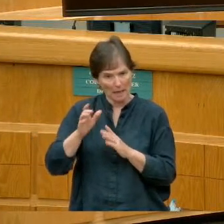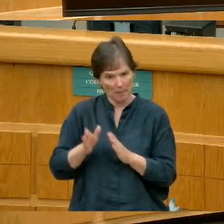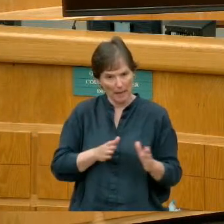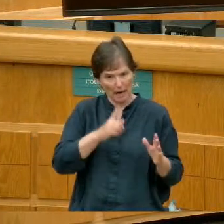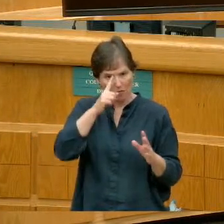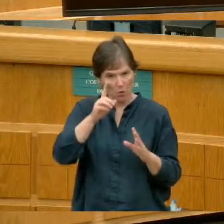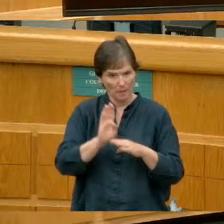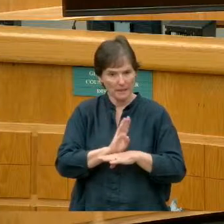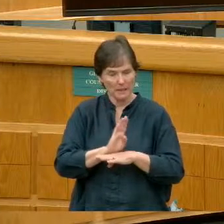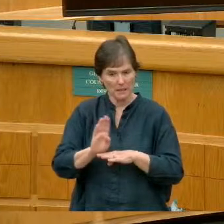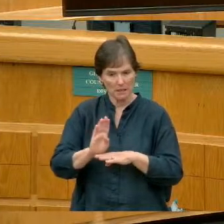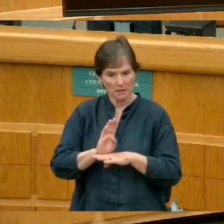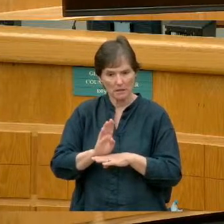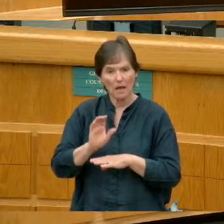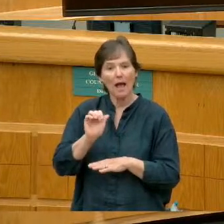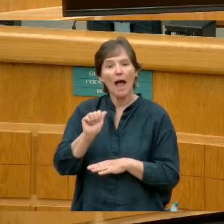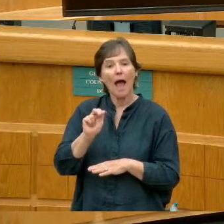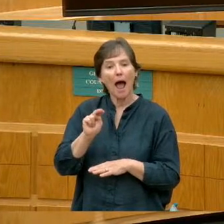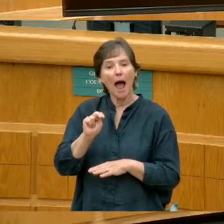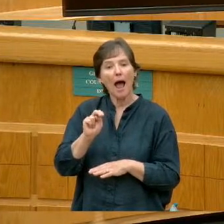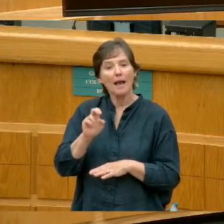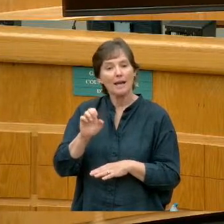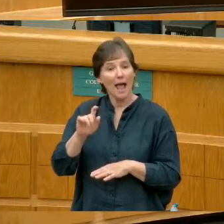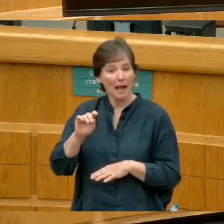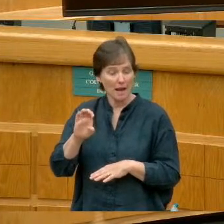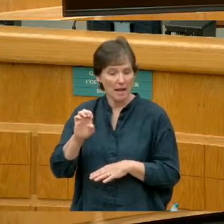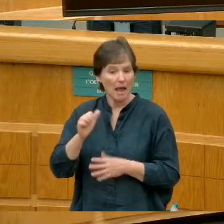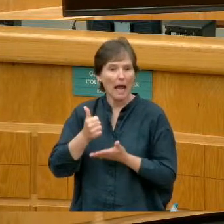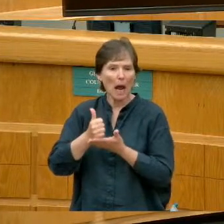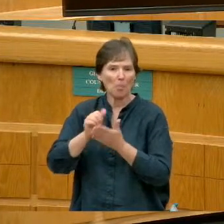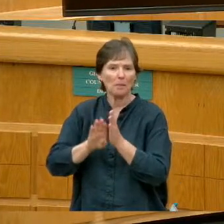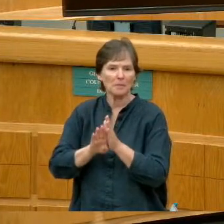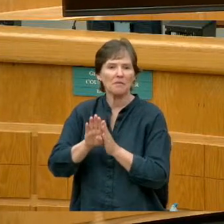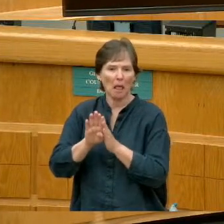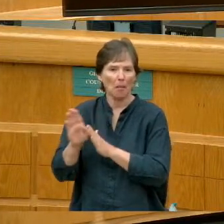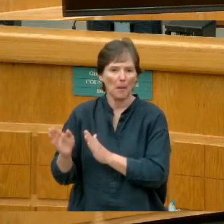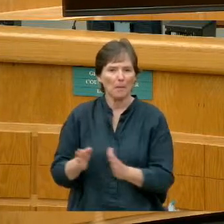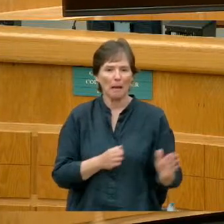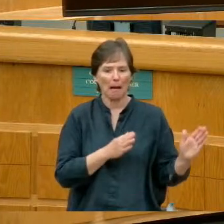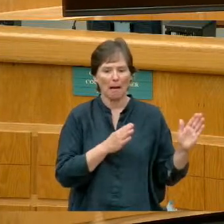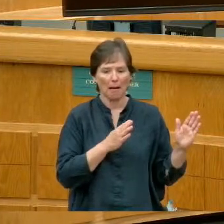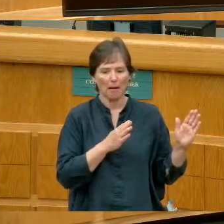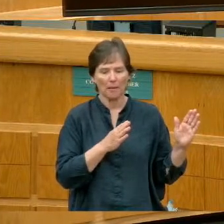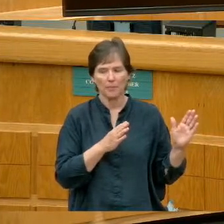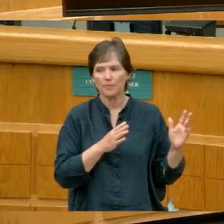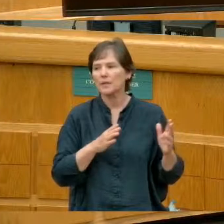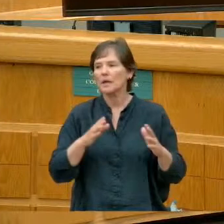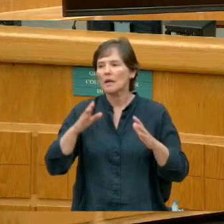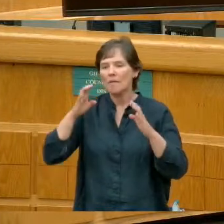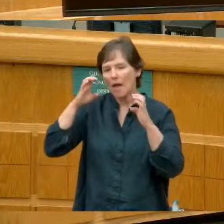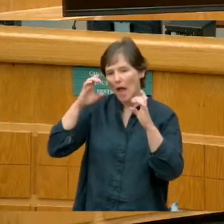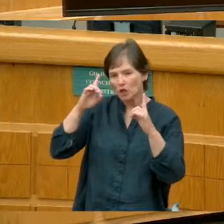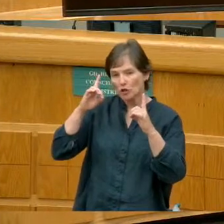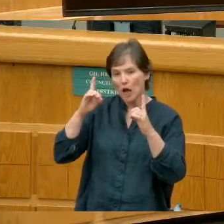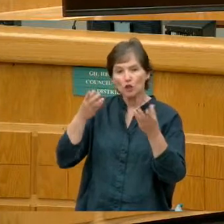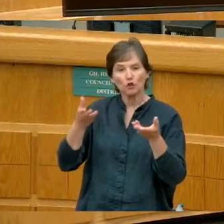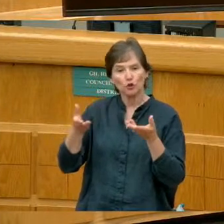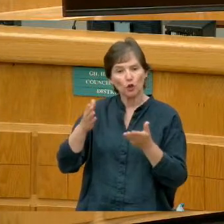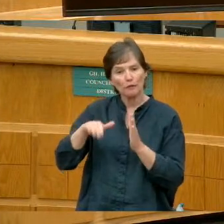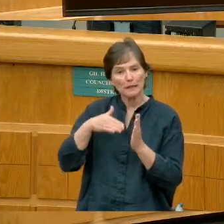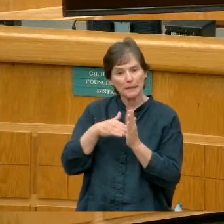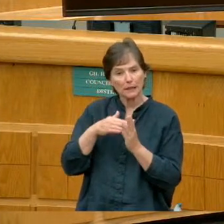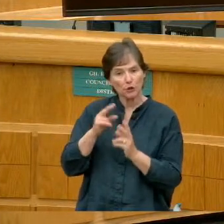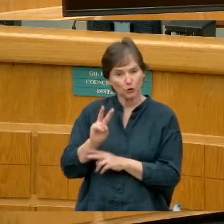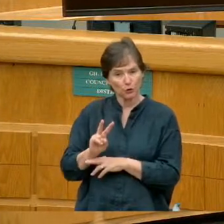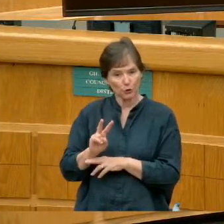she's helped them come in and formulate. The Education Service Center, number 2, has already asked her to come and speak to, has that happened